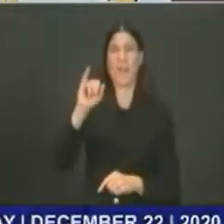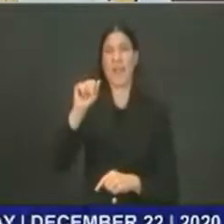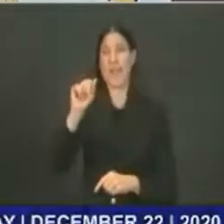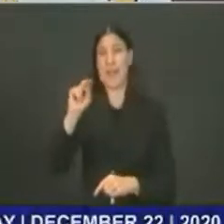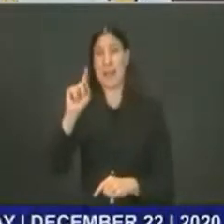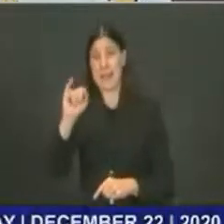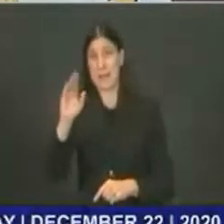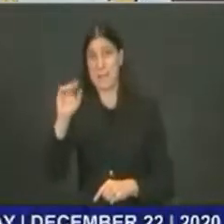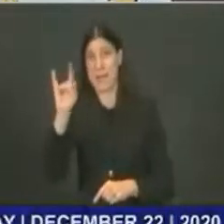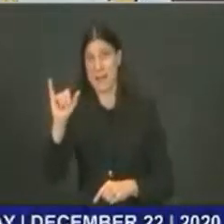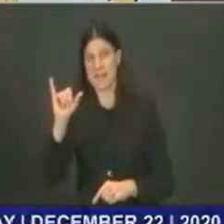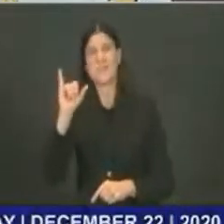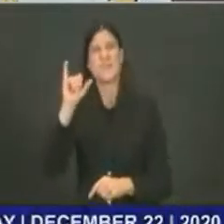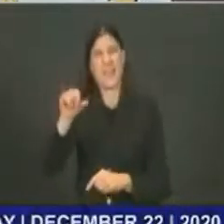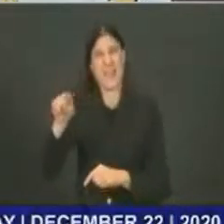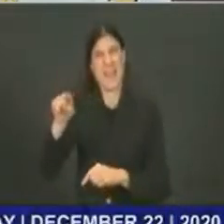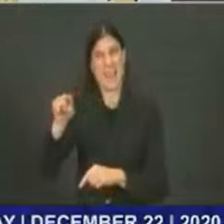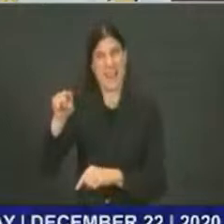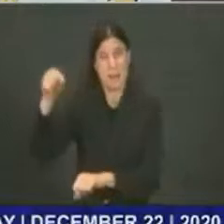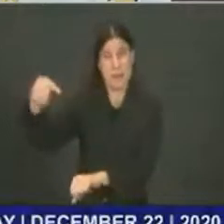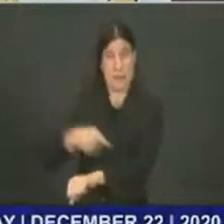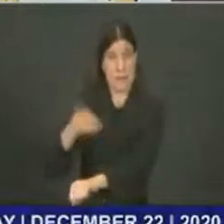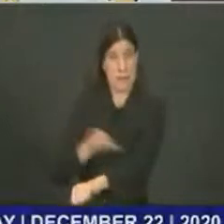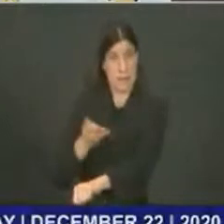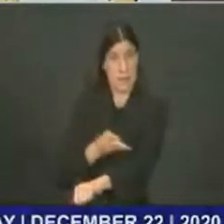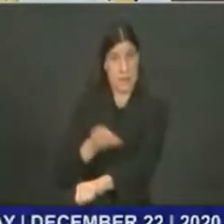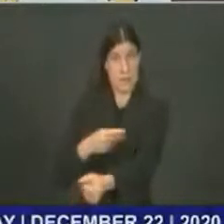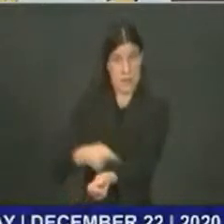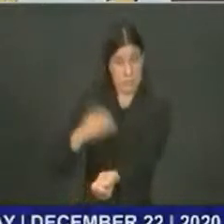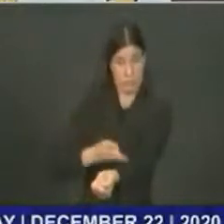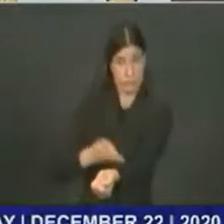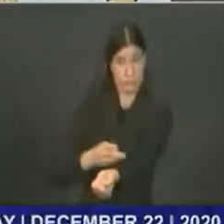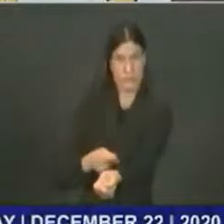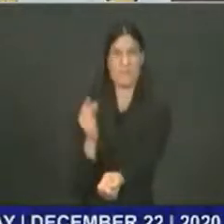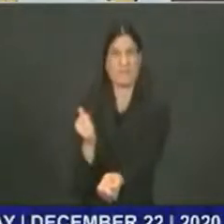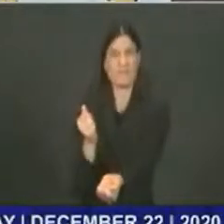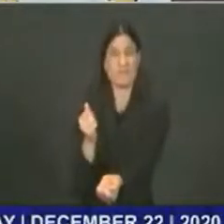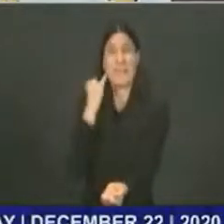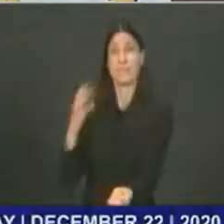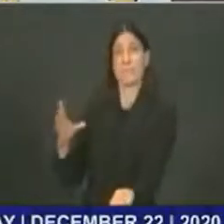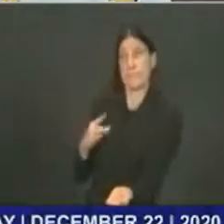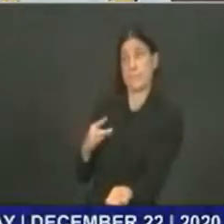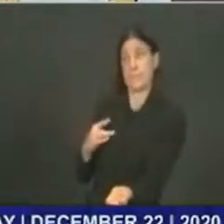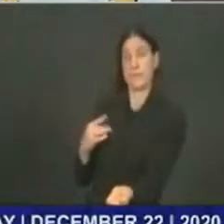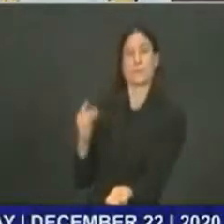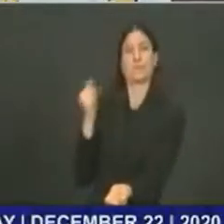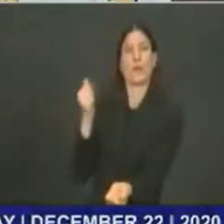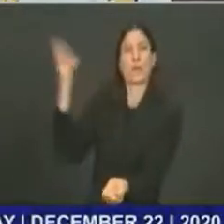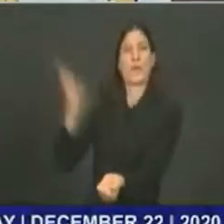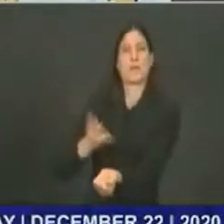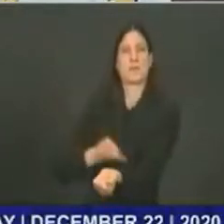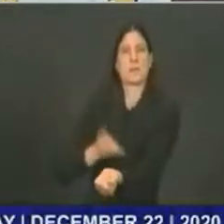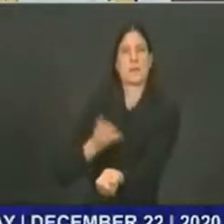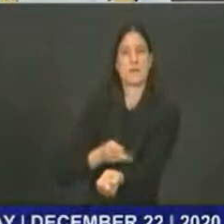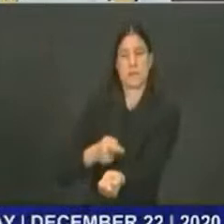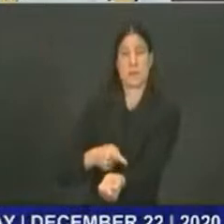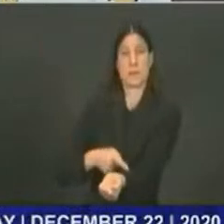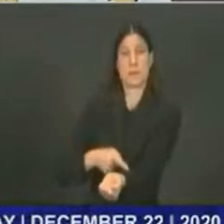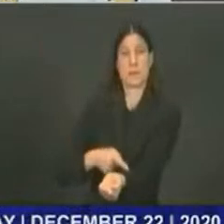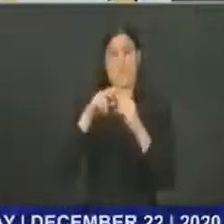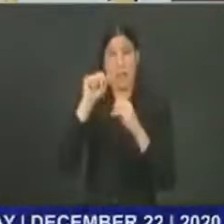started a long time after you've been exposed and have been identified as positive. Getting